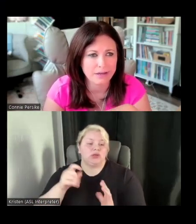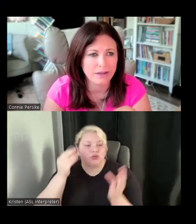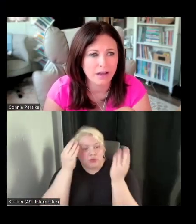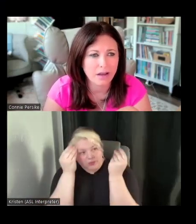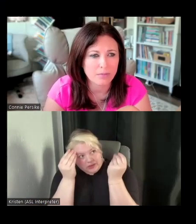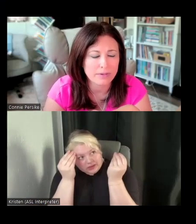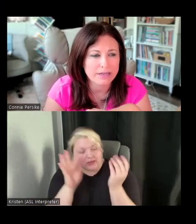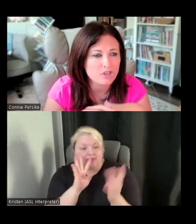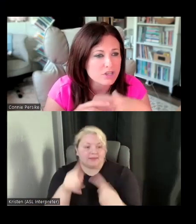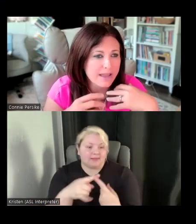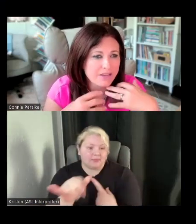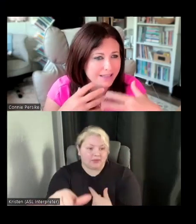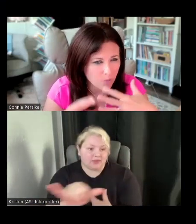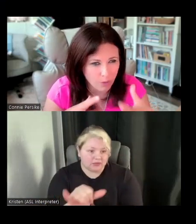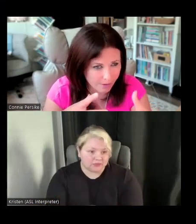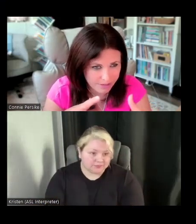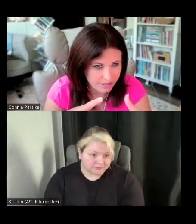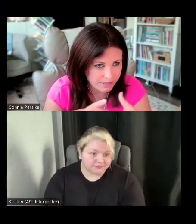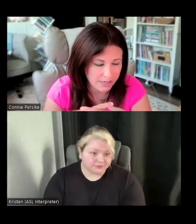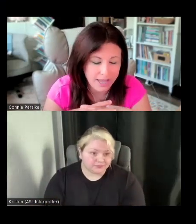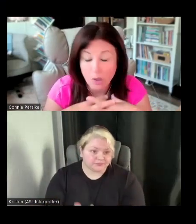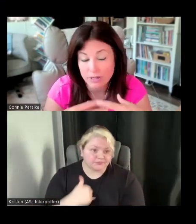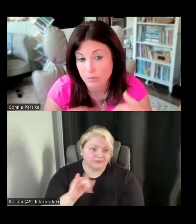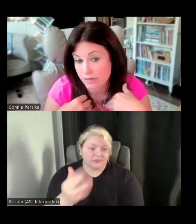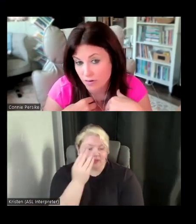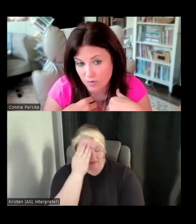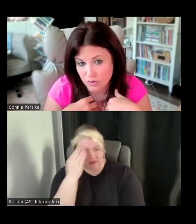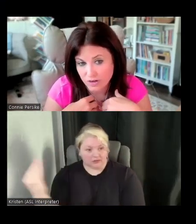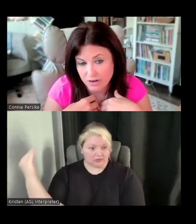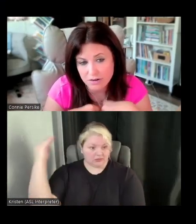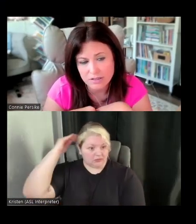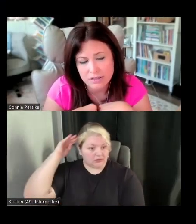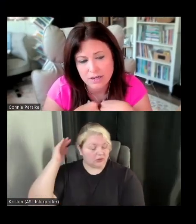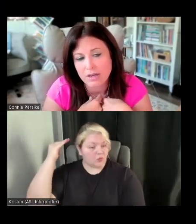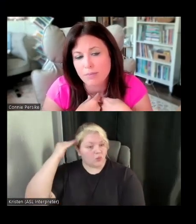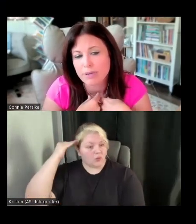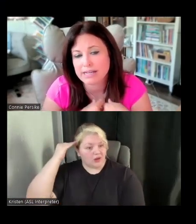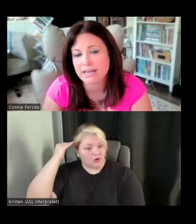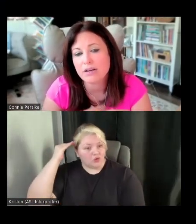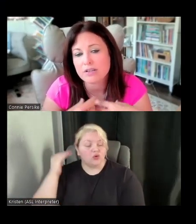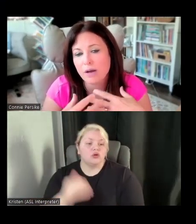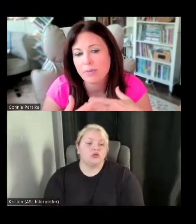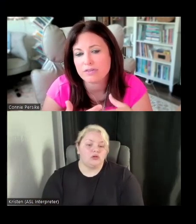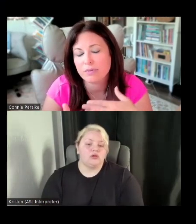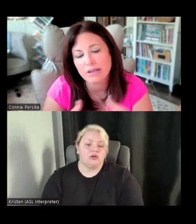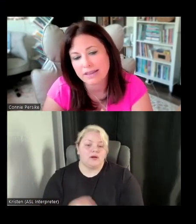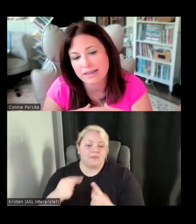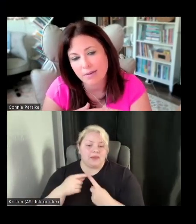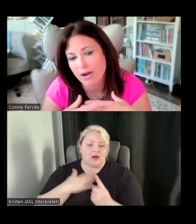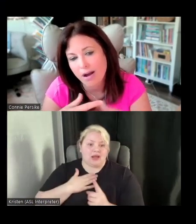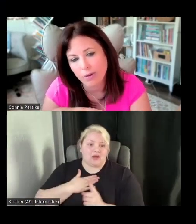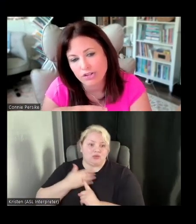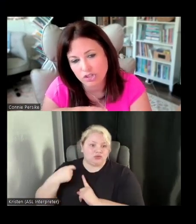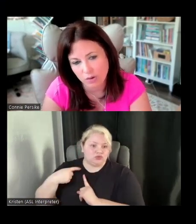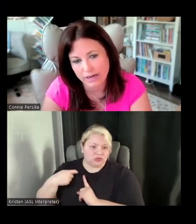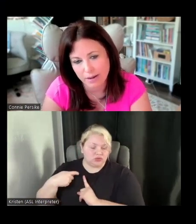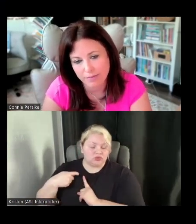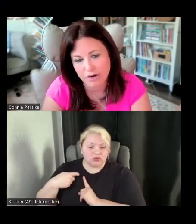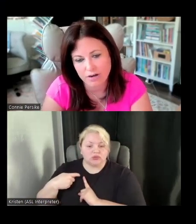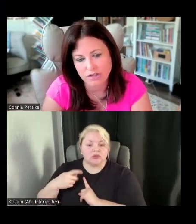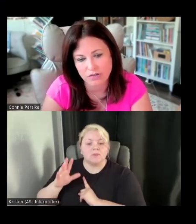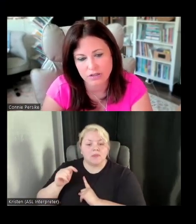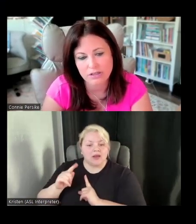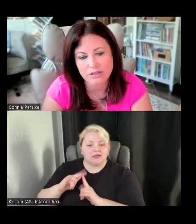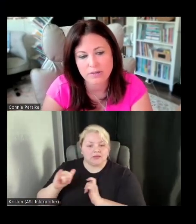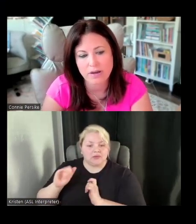that. And just having that awareness can help us with our own triggers, but it can also help us really think about how we're showing up